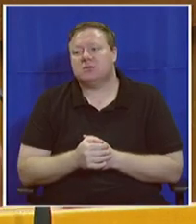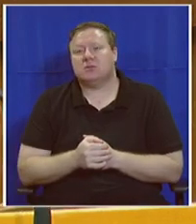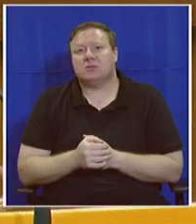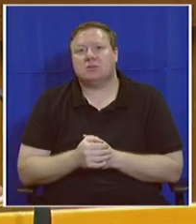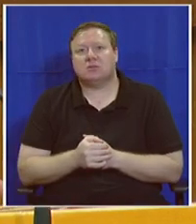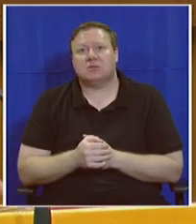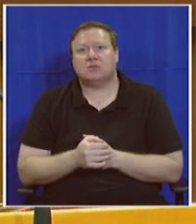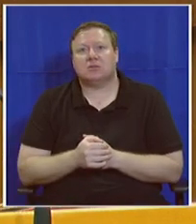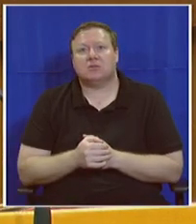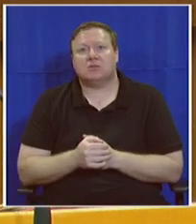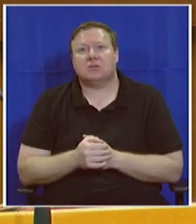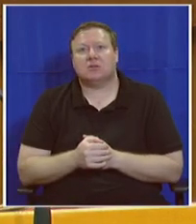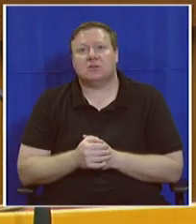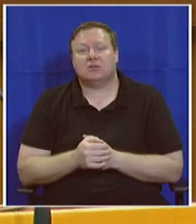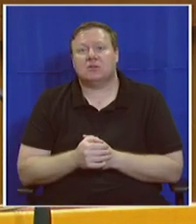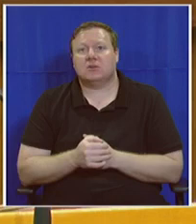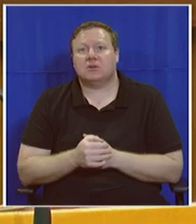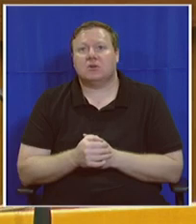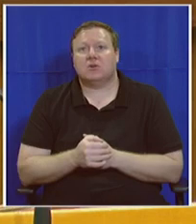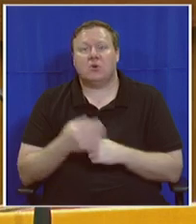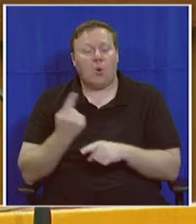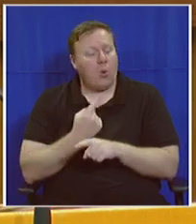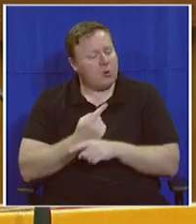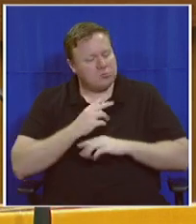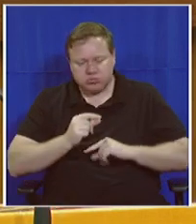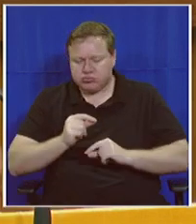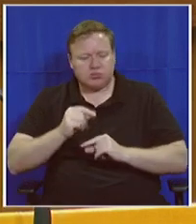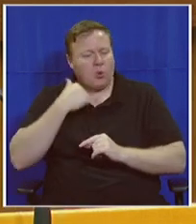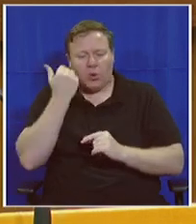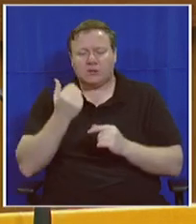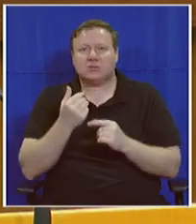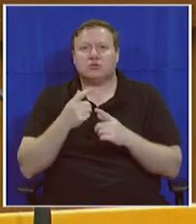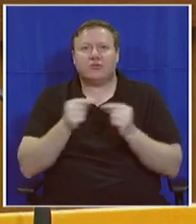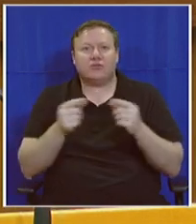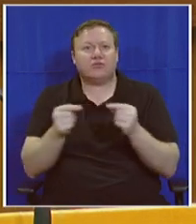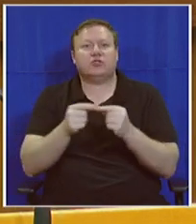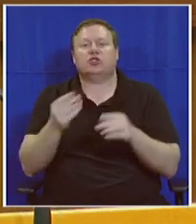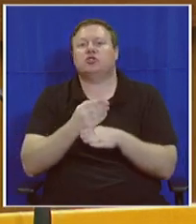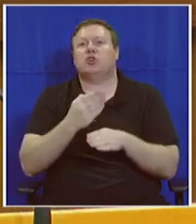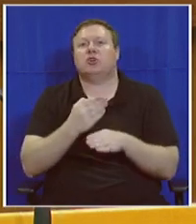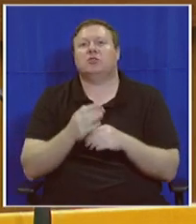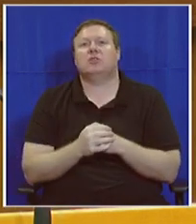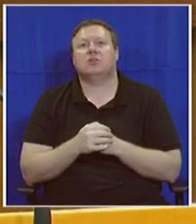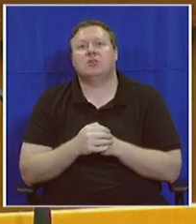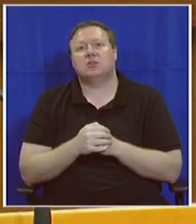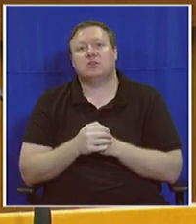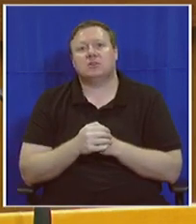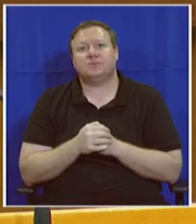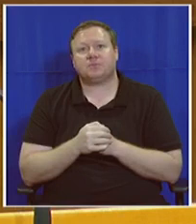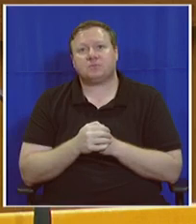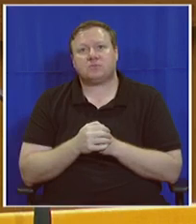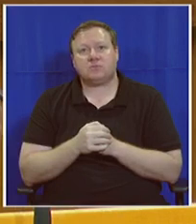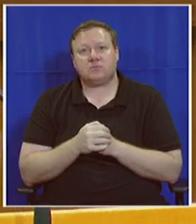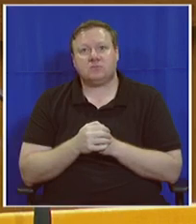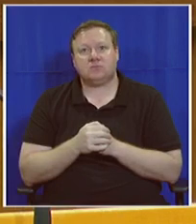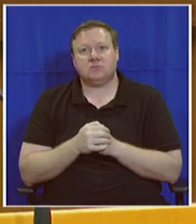She had a sense of agency if she knew. You see, the way she had a sense of agency, it seems as